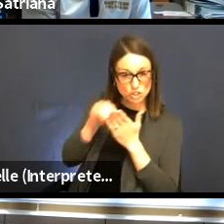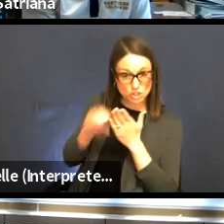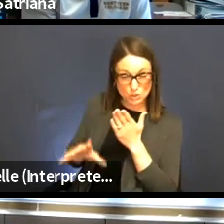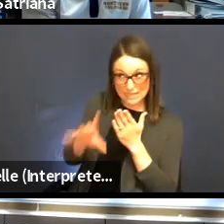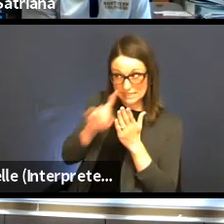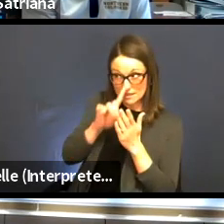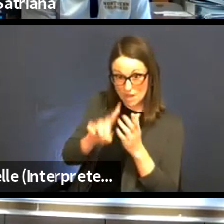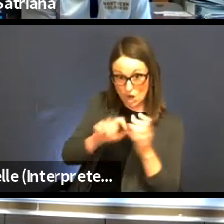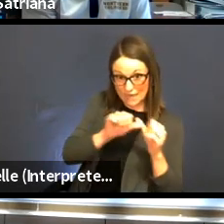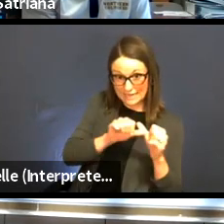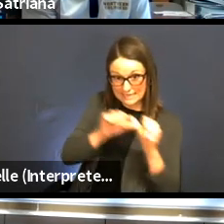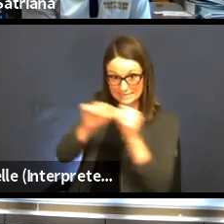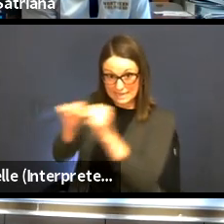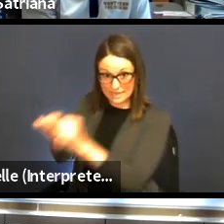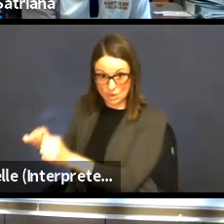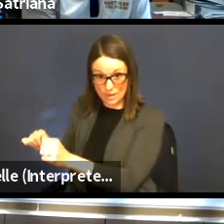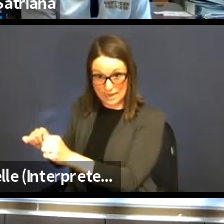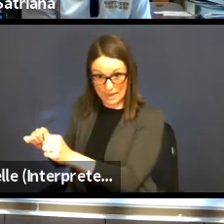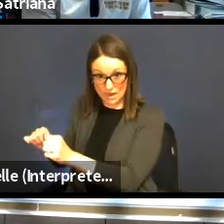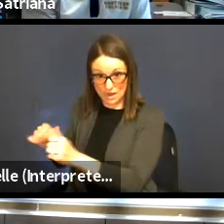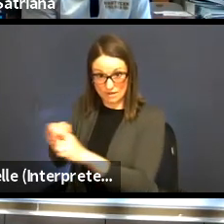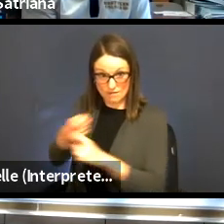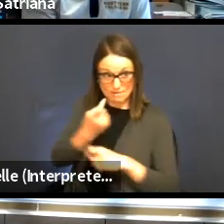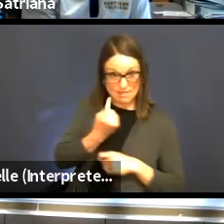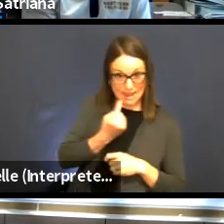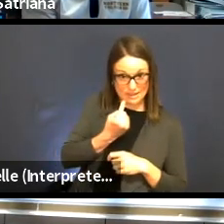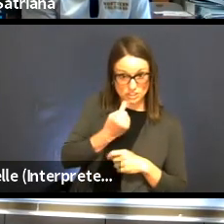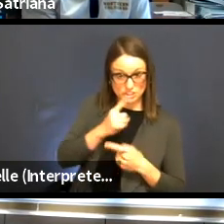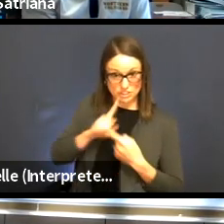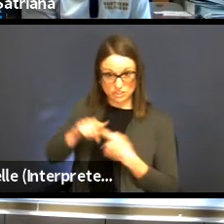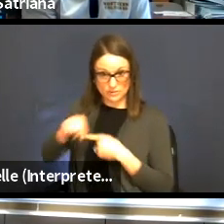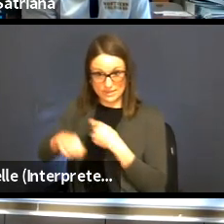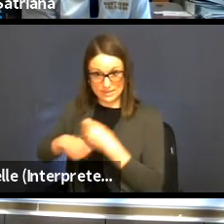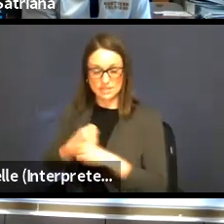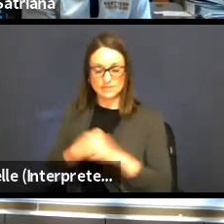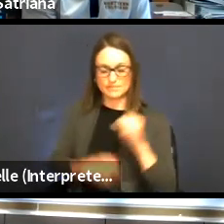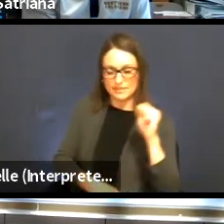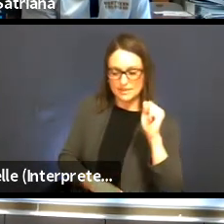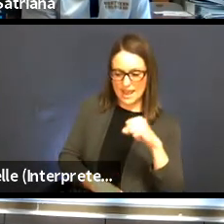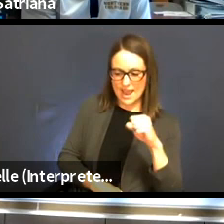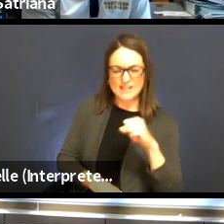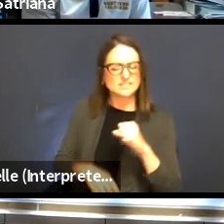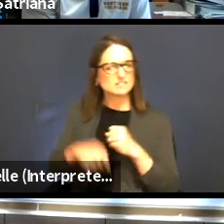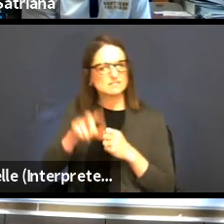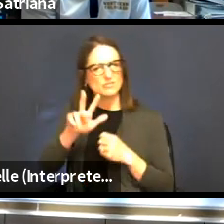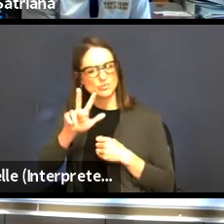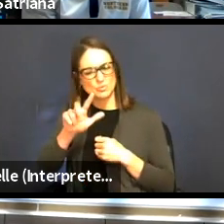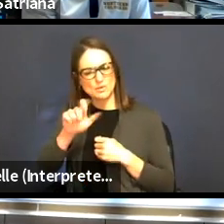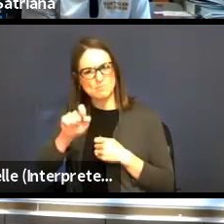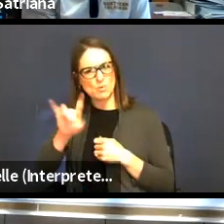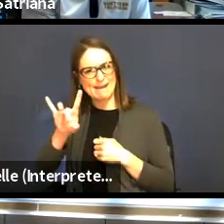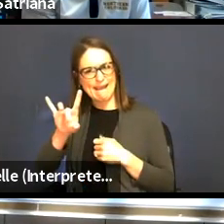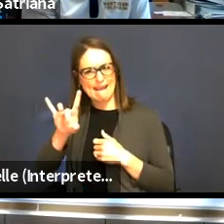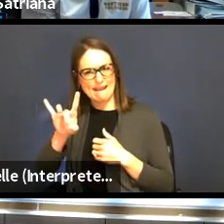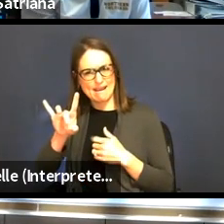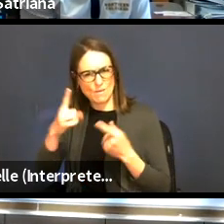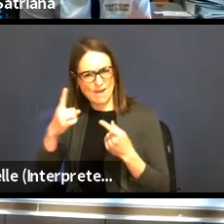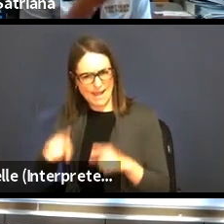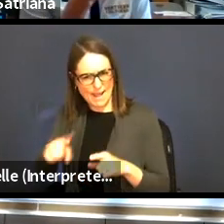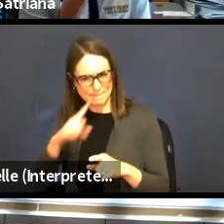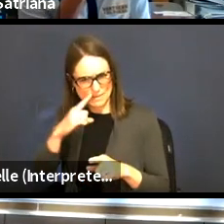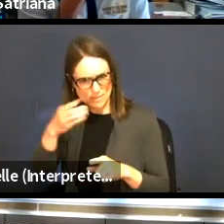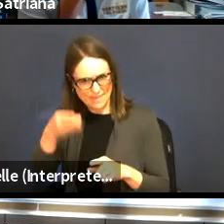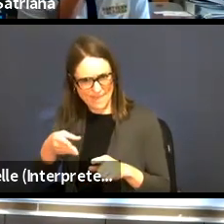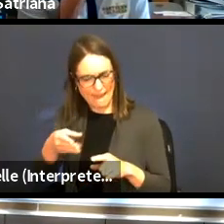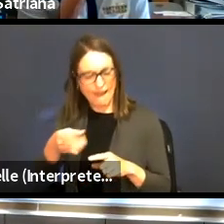Correct. Correct. Okay. And then what happened to the 3.8 that went to UNC? So that's what we are